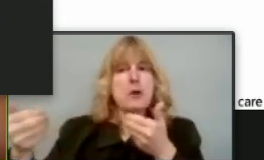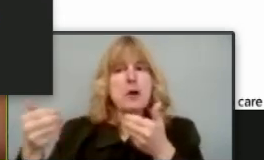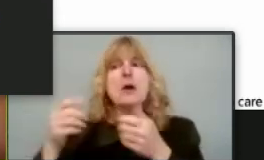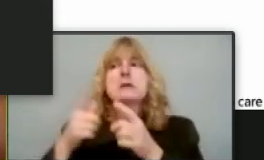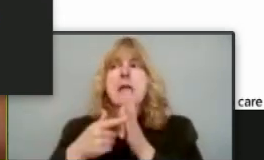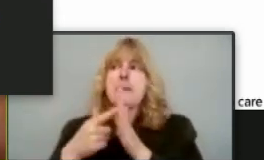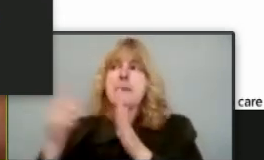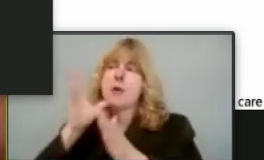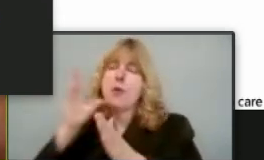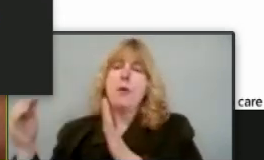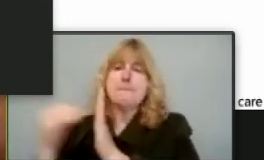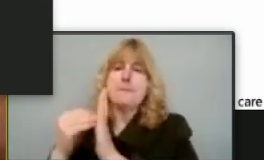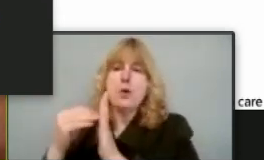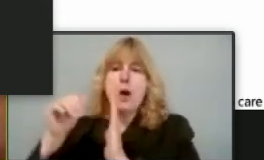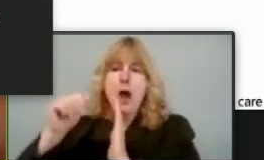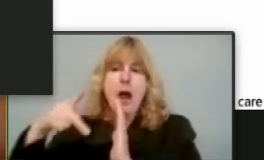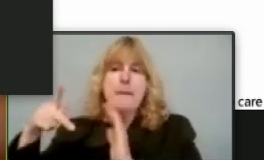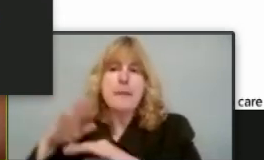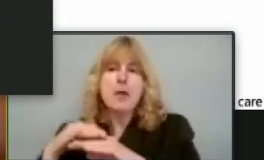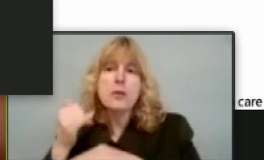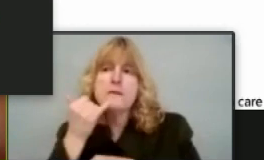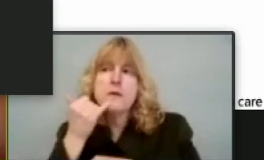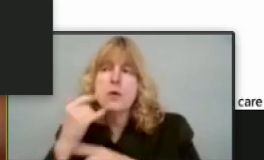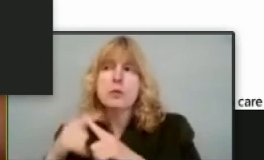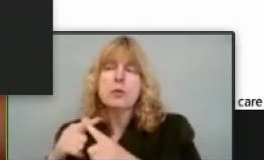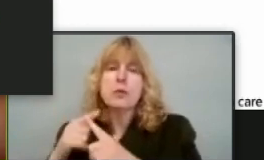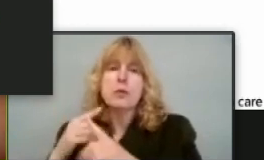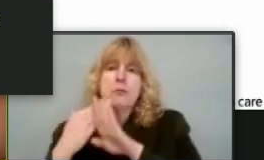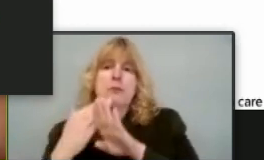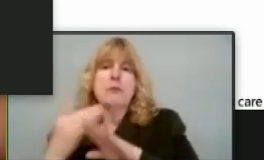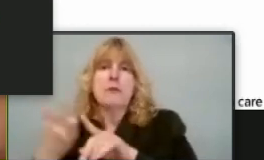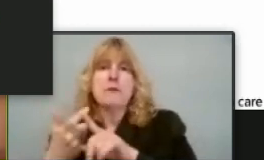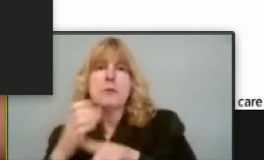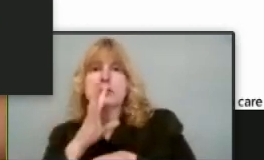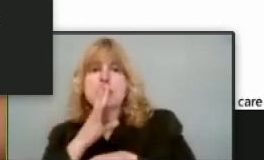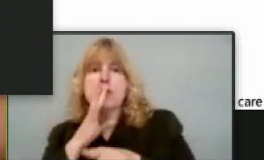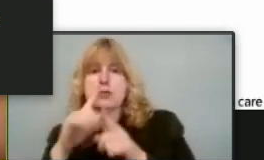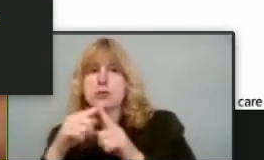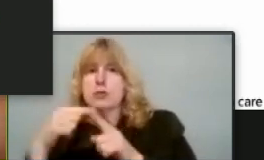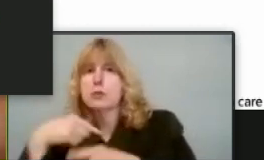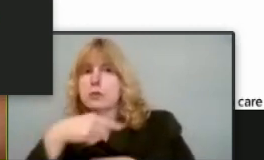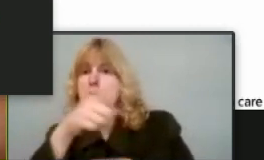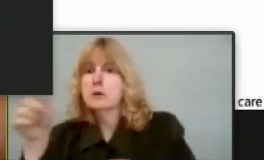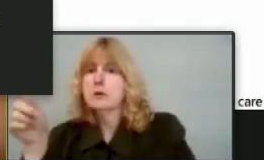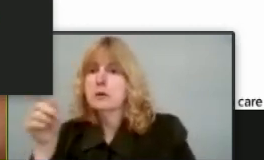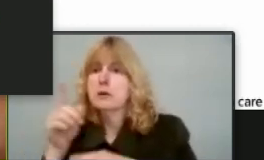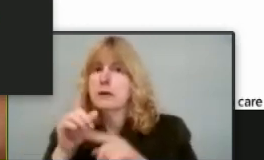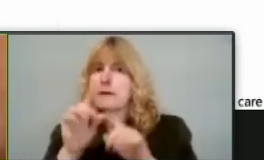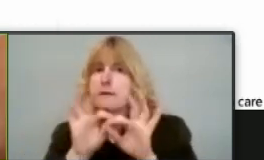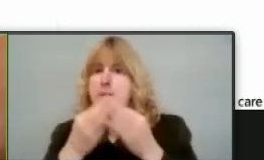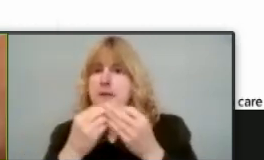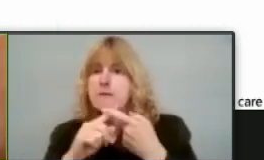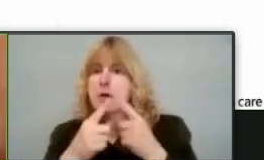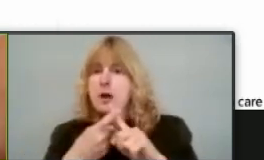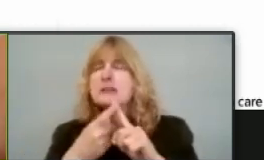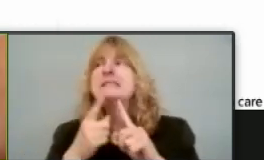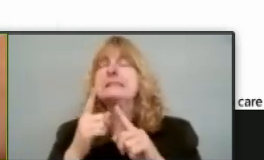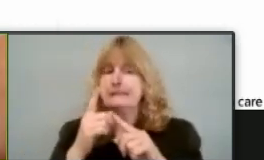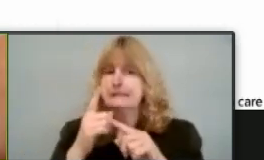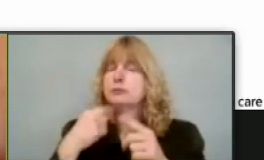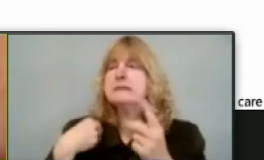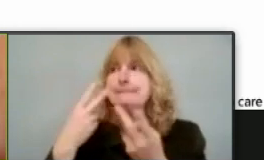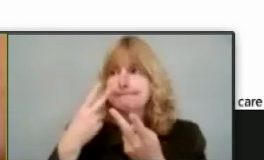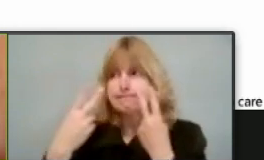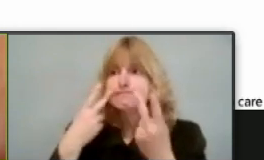So we're seeing a lot of those things with dating violence and sexual assault. And so I think it's really important for parents to continue